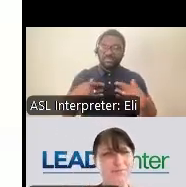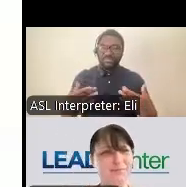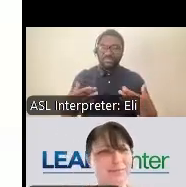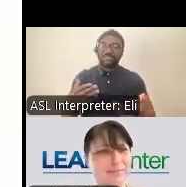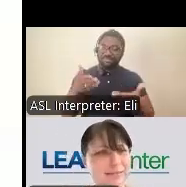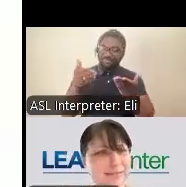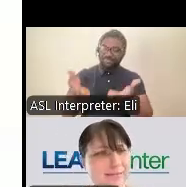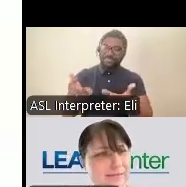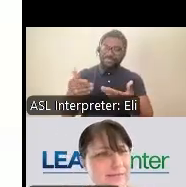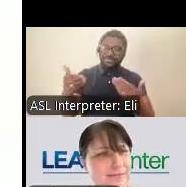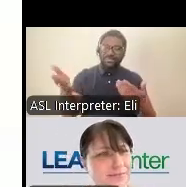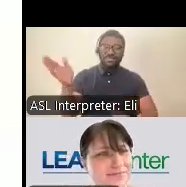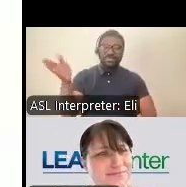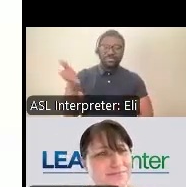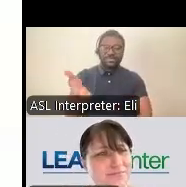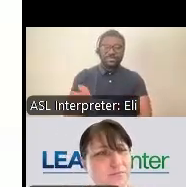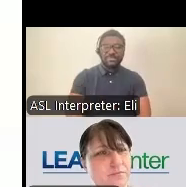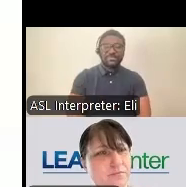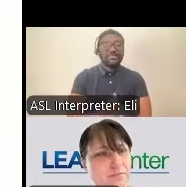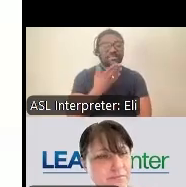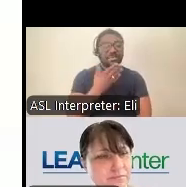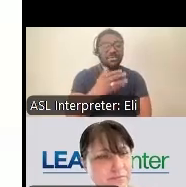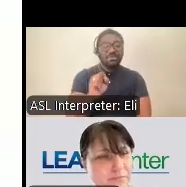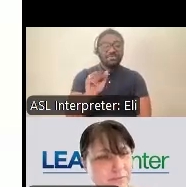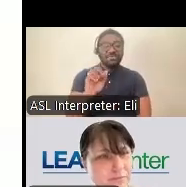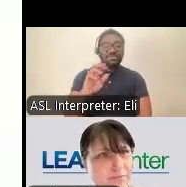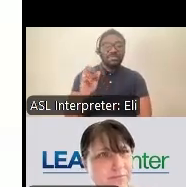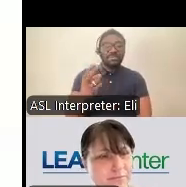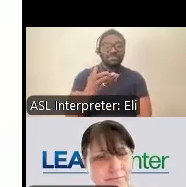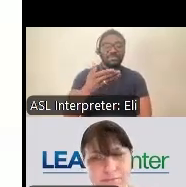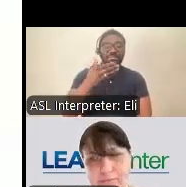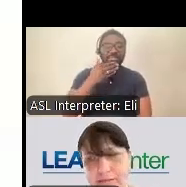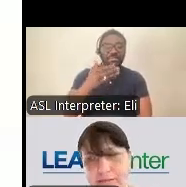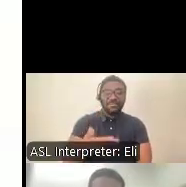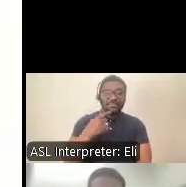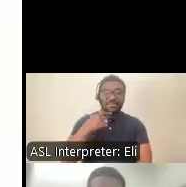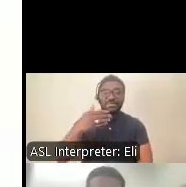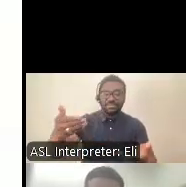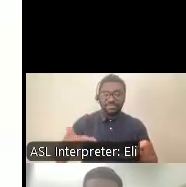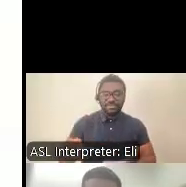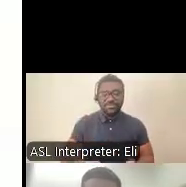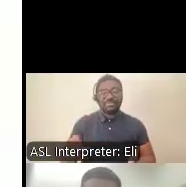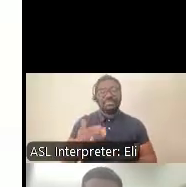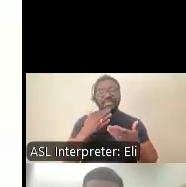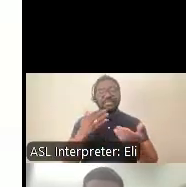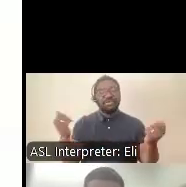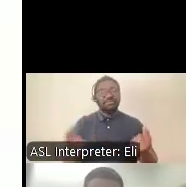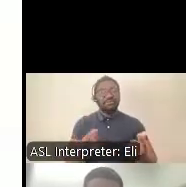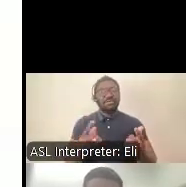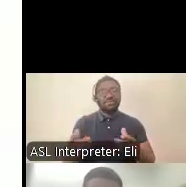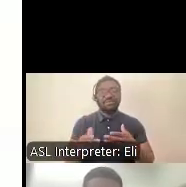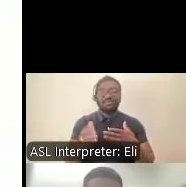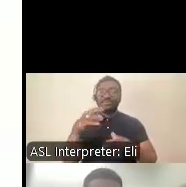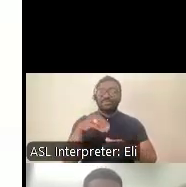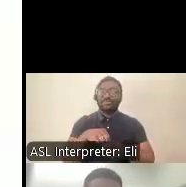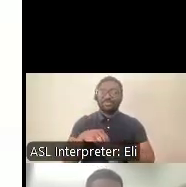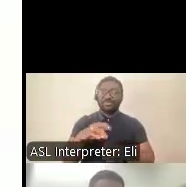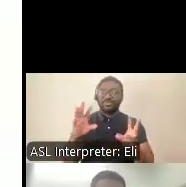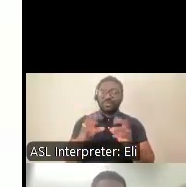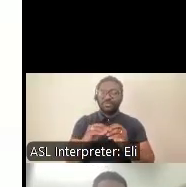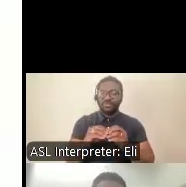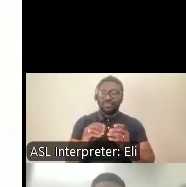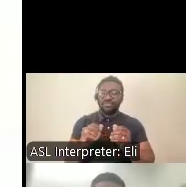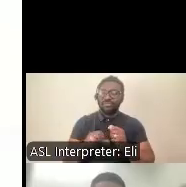you. All right, thank you, Sarah, and thank you for the introduction. Hello, and thank you to everyone for attending today's Lead Center webinar on expanding your